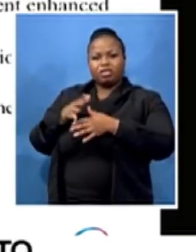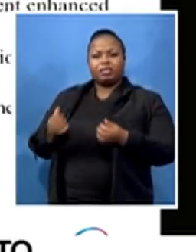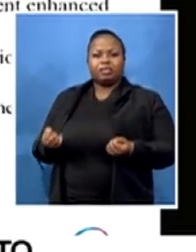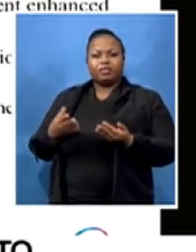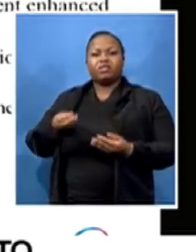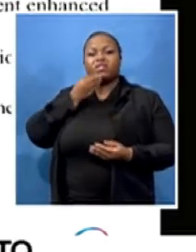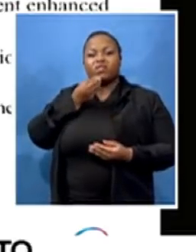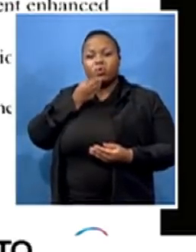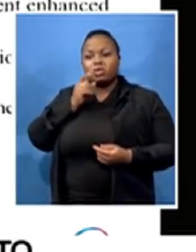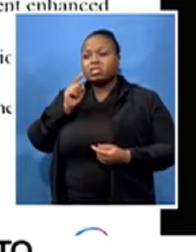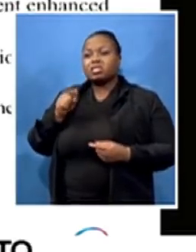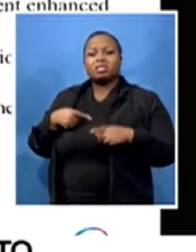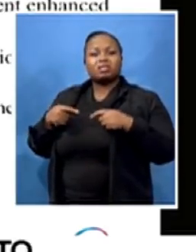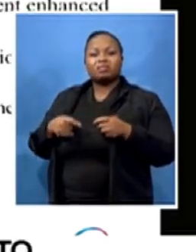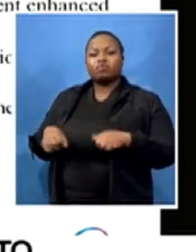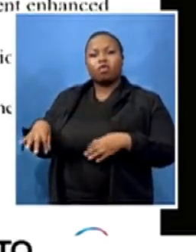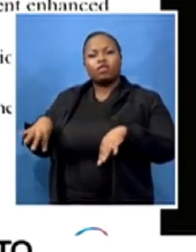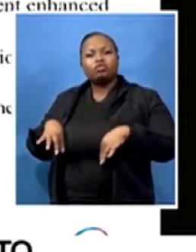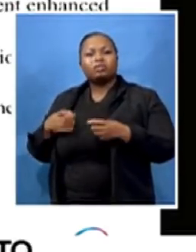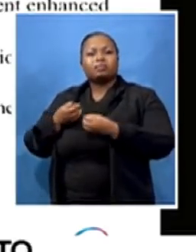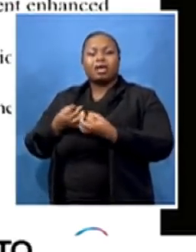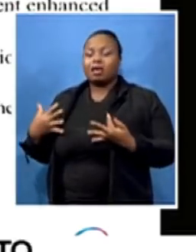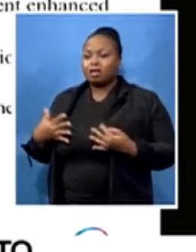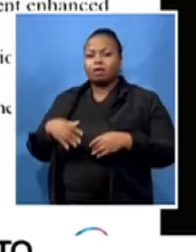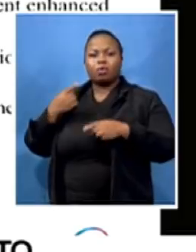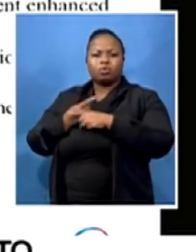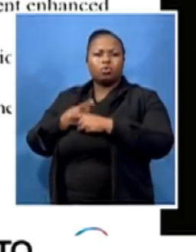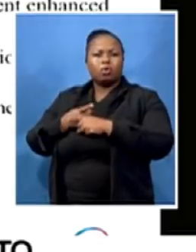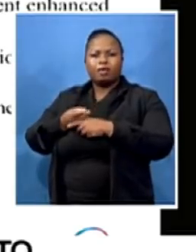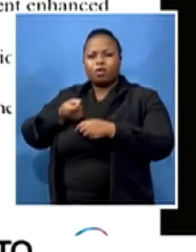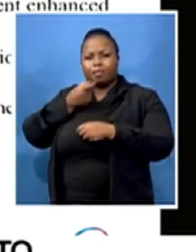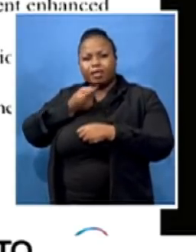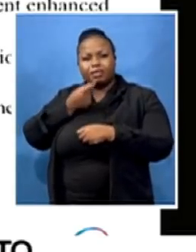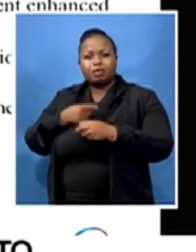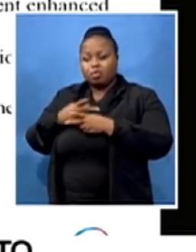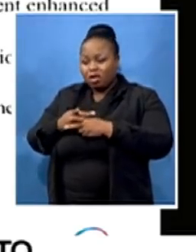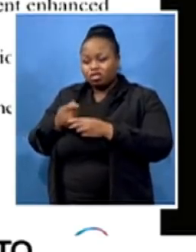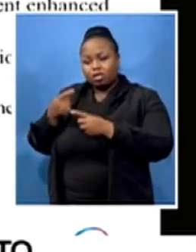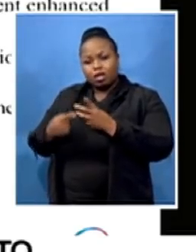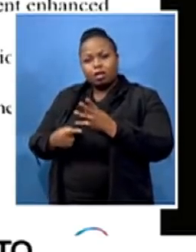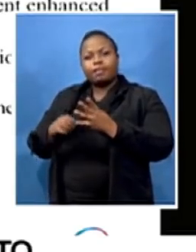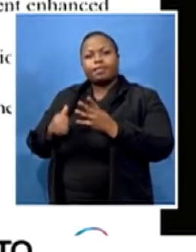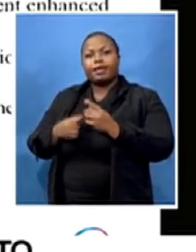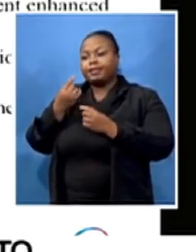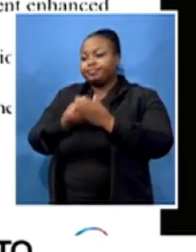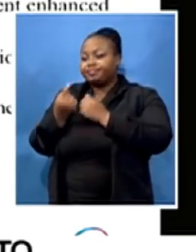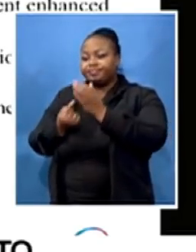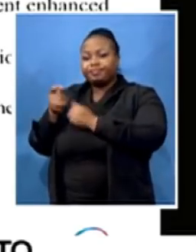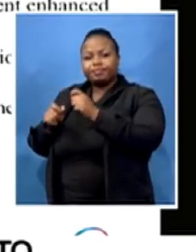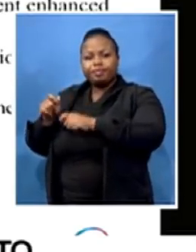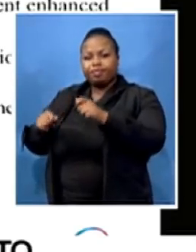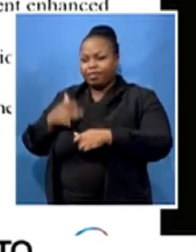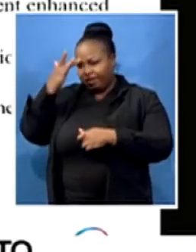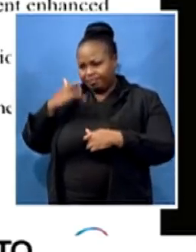for medicine production, and so on. But when that happened, each one of the people who was infected went back to their townships and villages